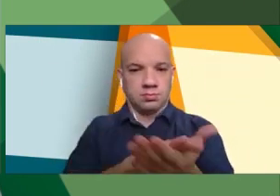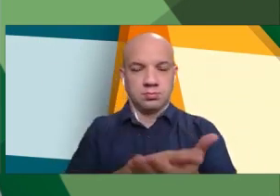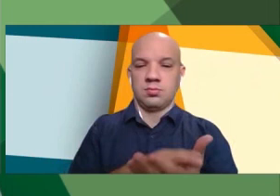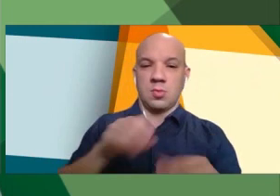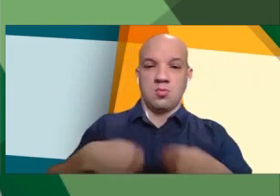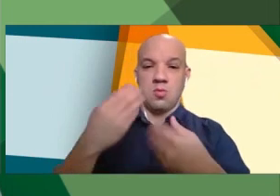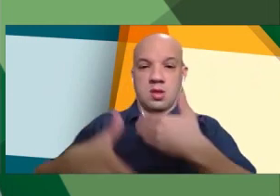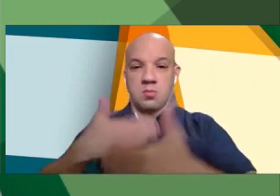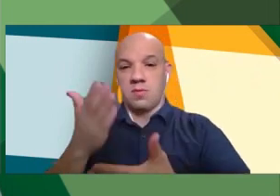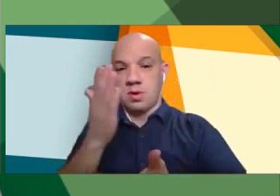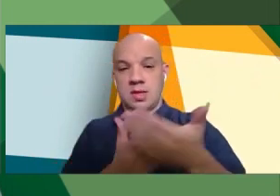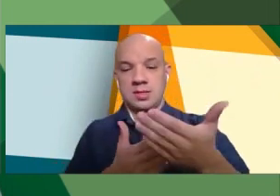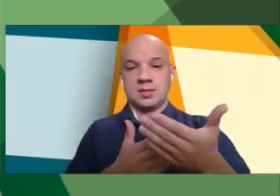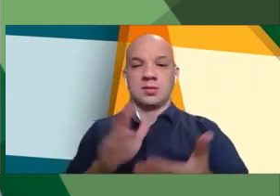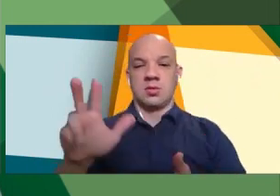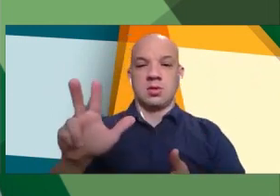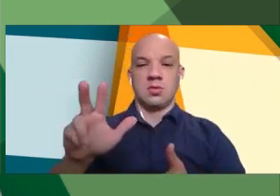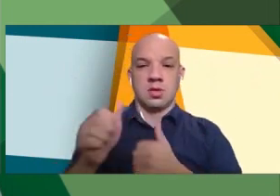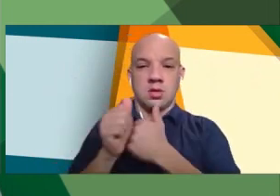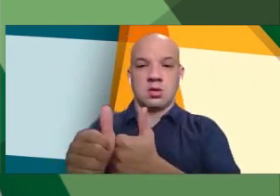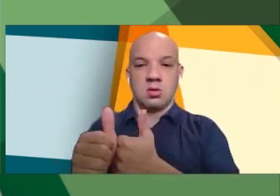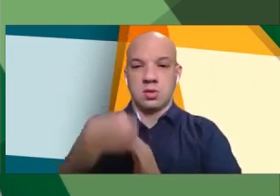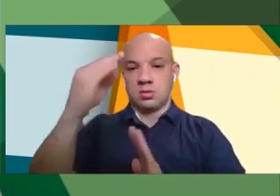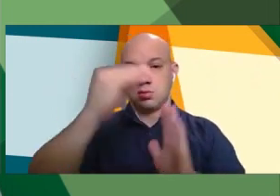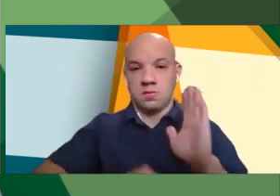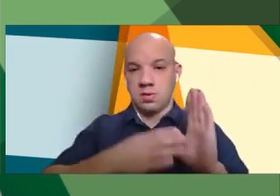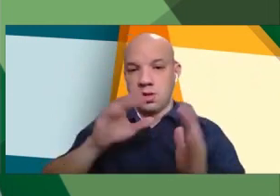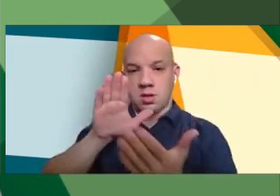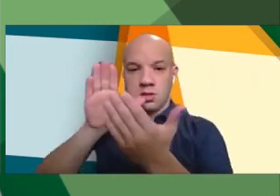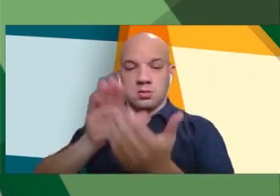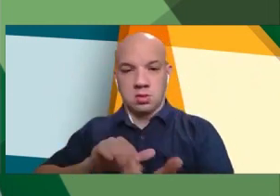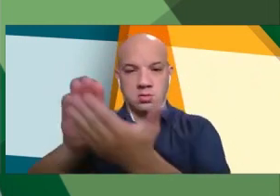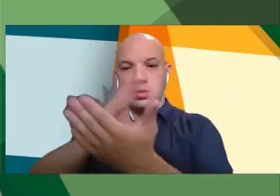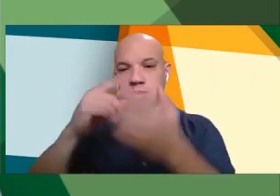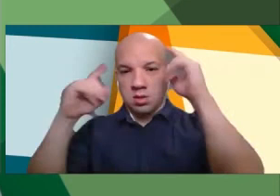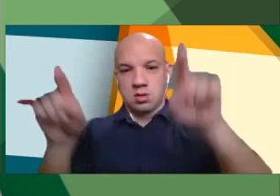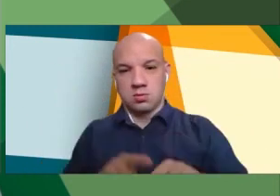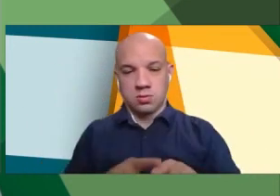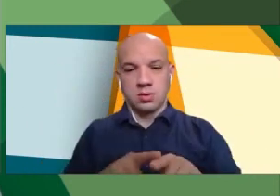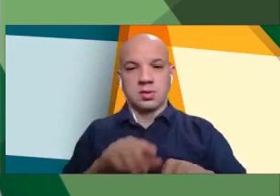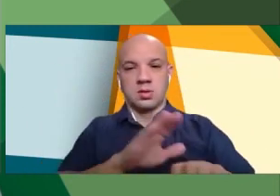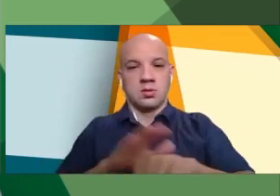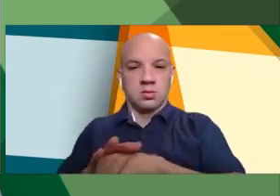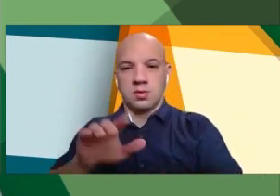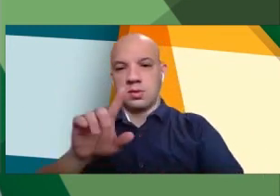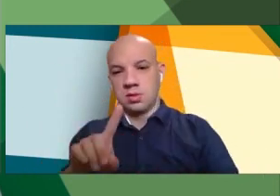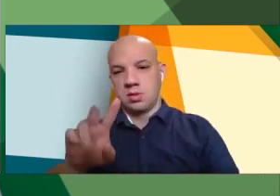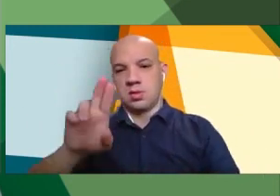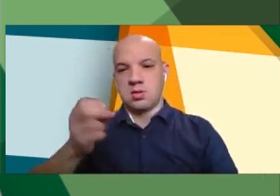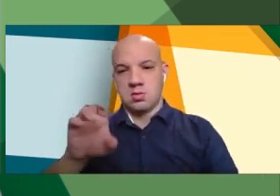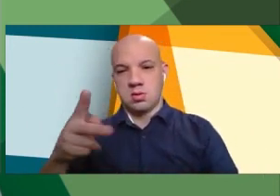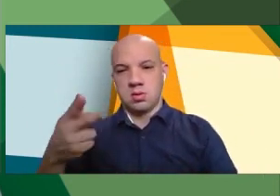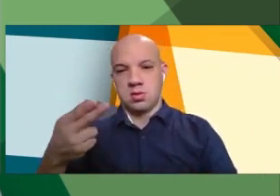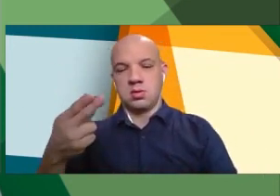process for any Section 3 complaints to be filed and addressed, and agree to notify PRDOH in the event of